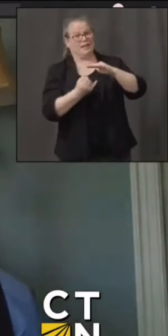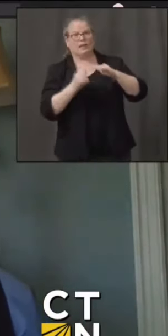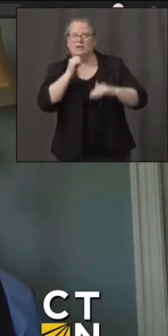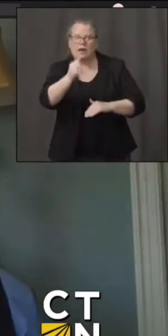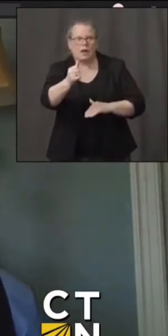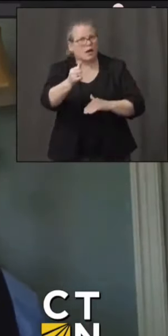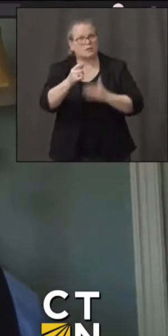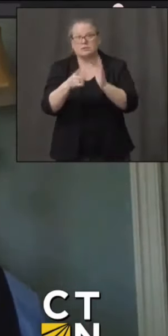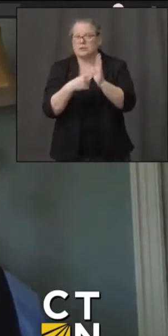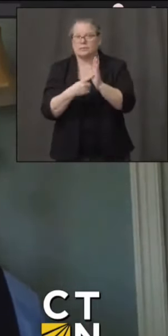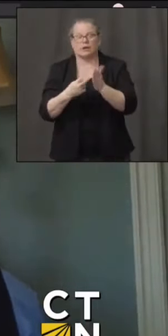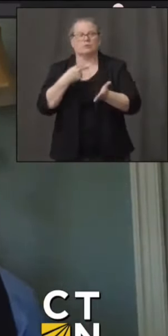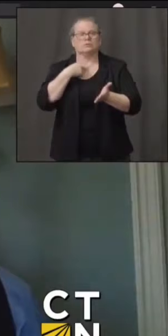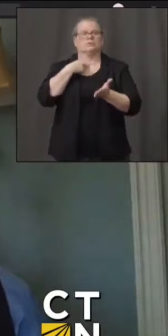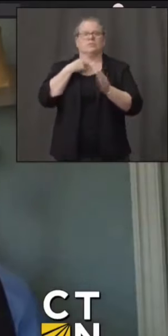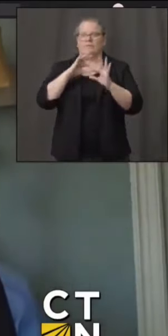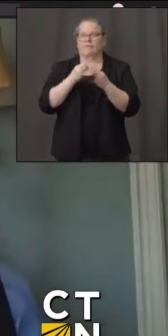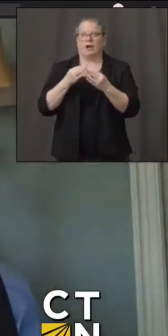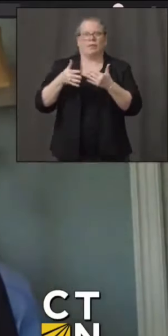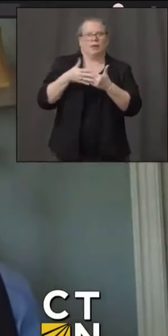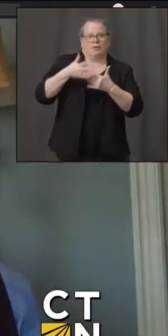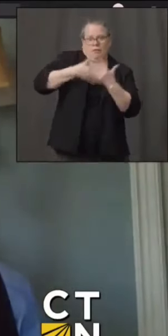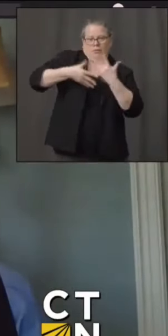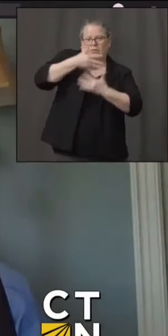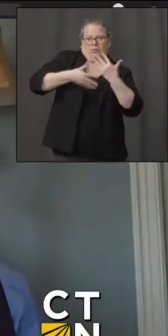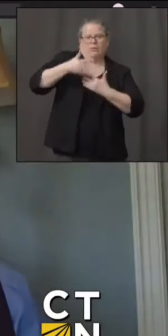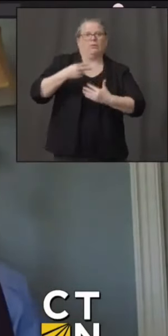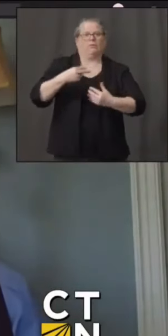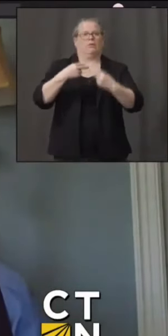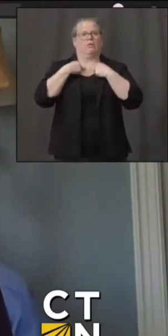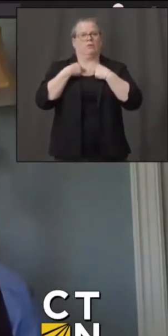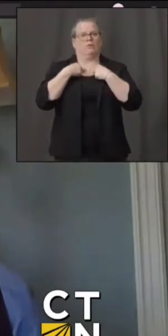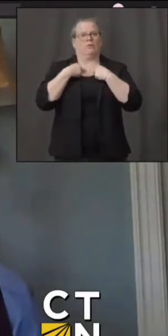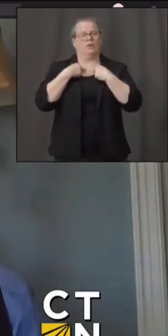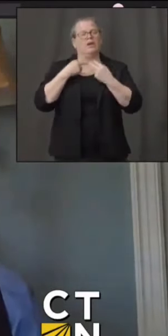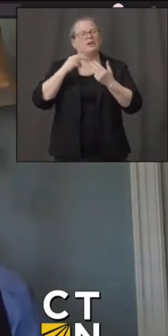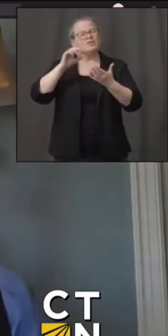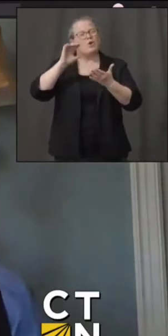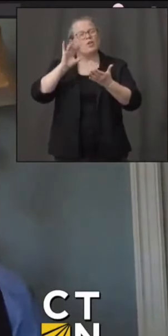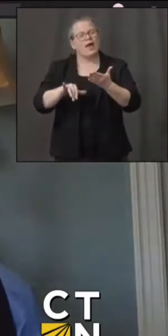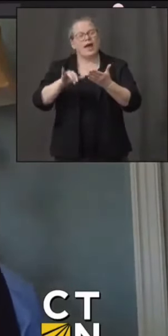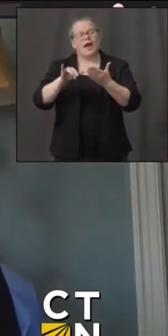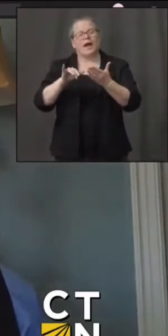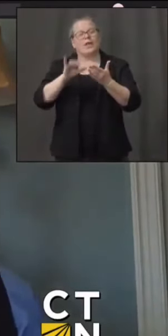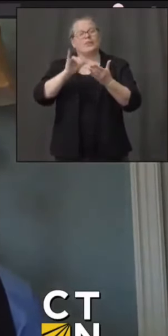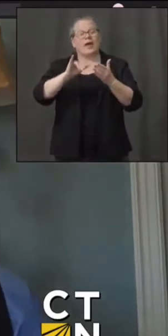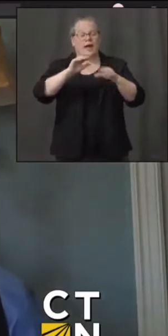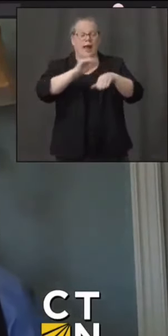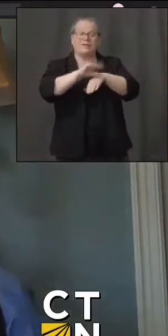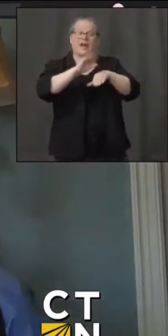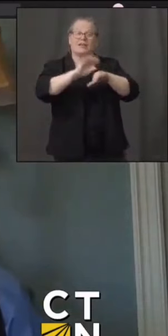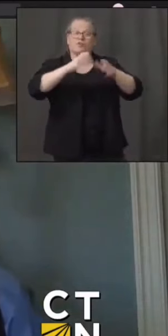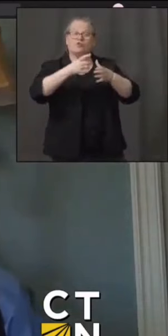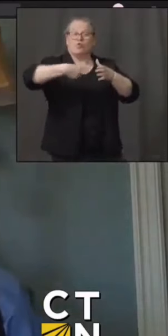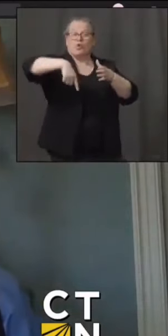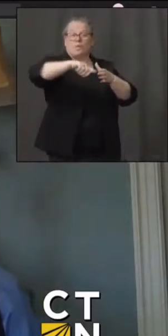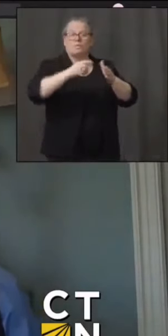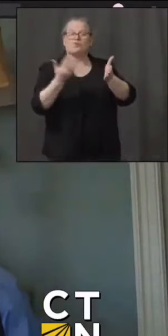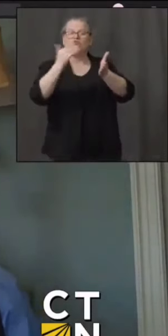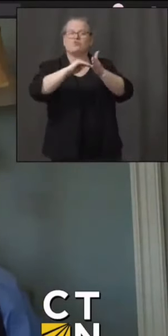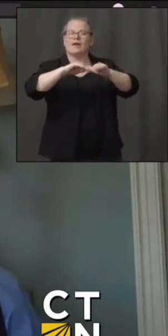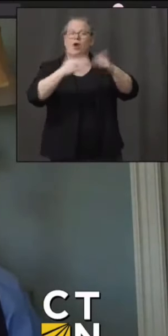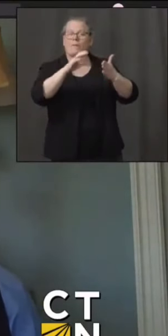of the things that this Reopen Connecticut Advisory Group are looking at in terms of how to provide